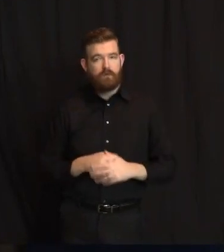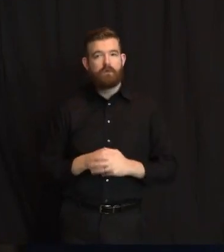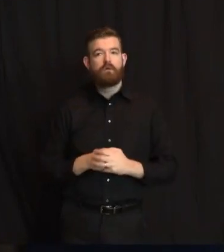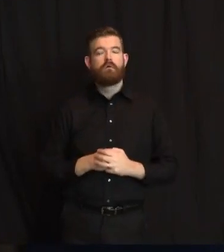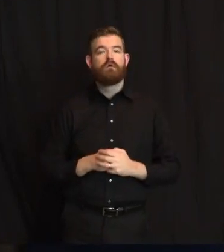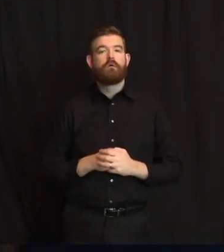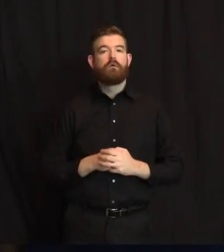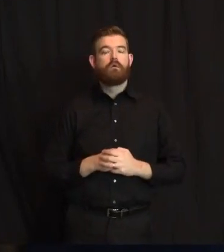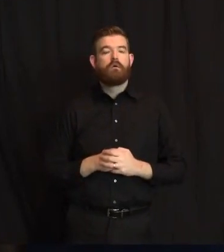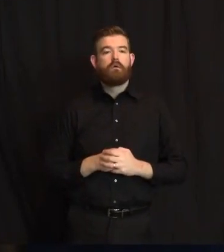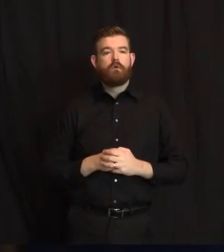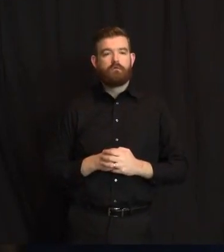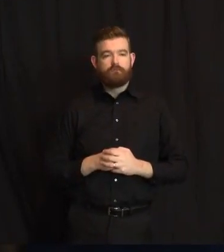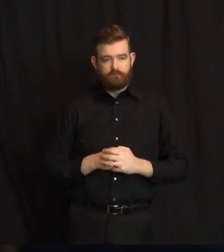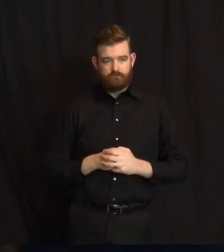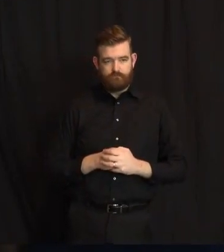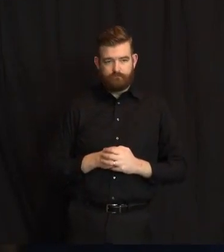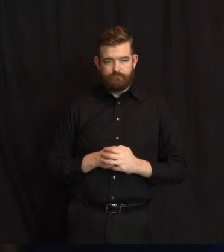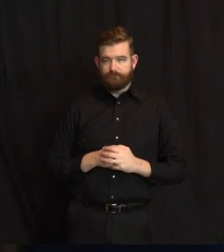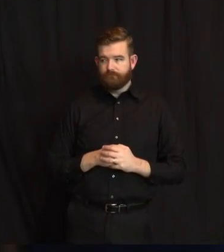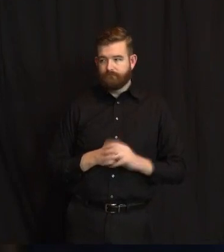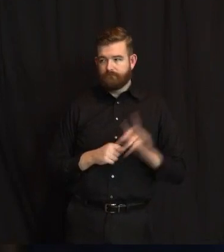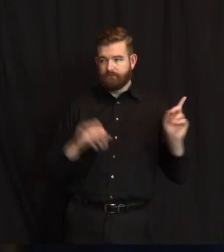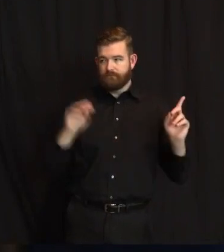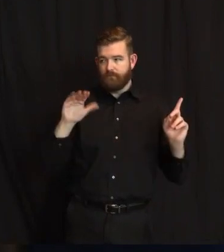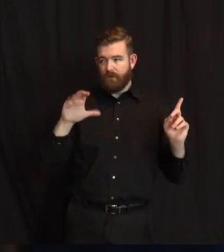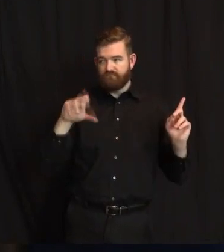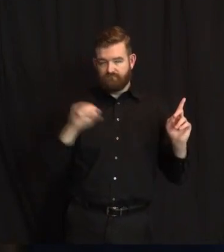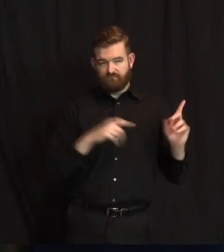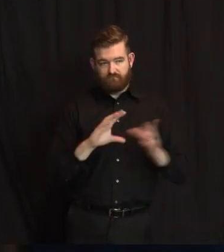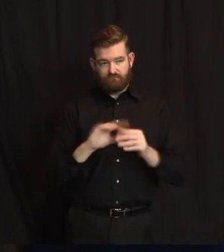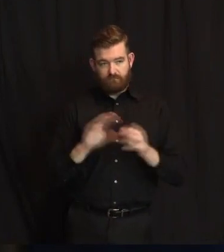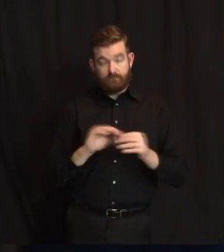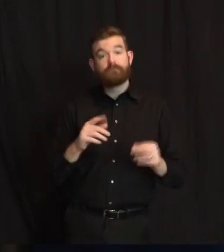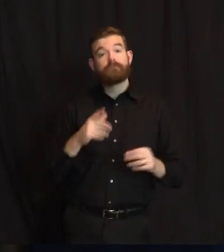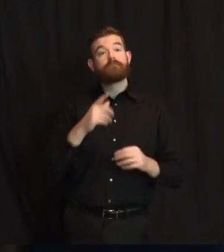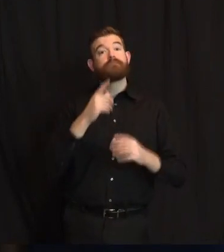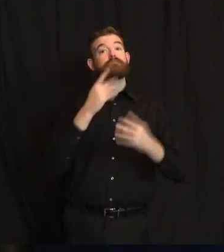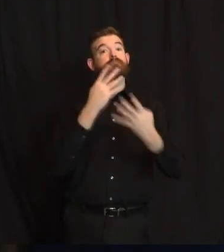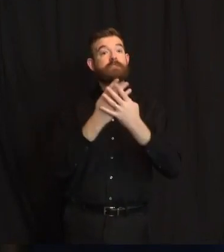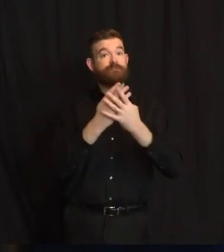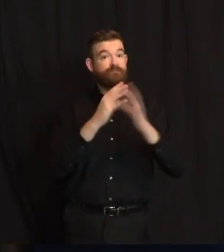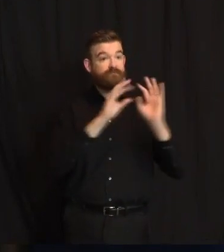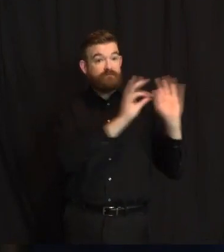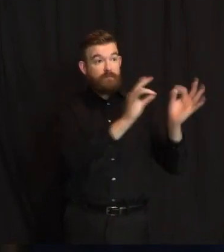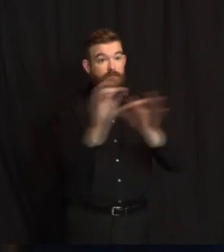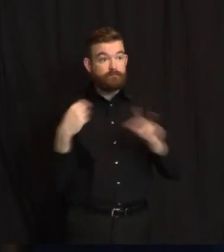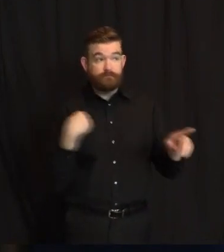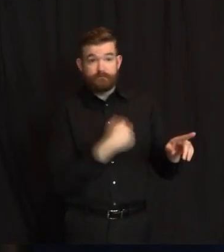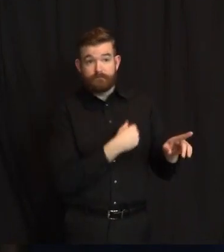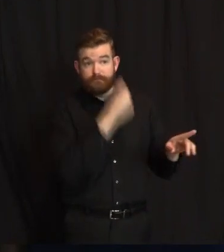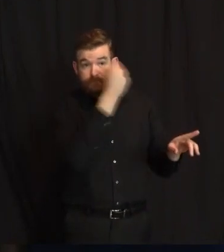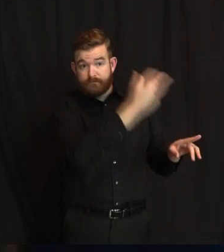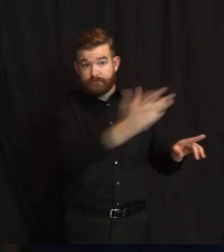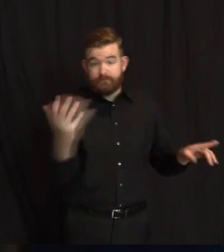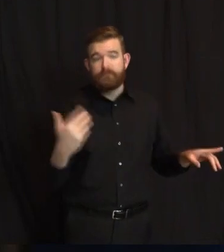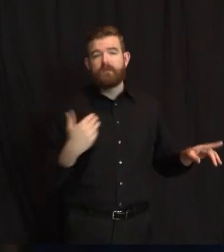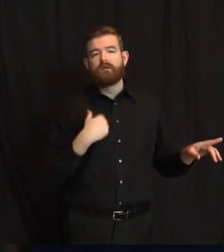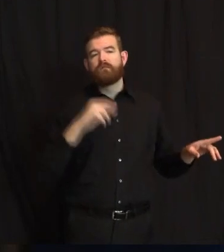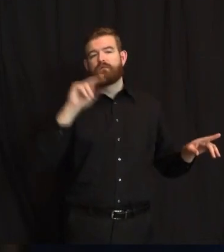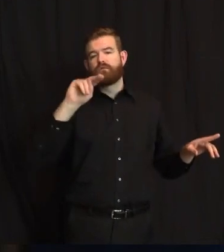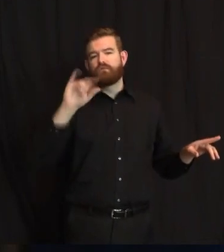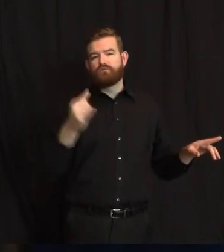out, particularly to inmates' families, there are a couple of things that we have available. Number one, our website, njdoc.gov.